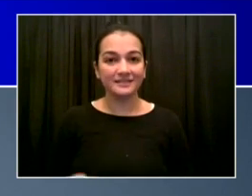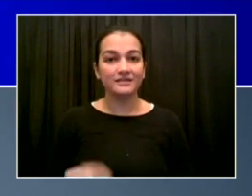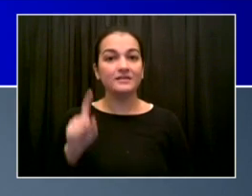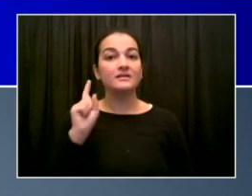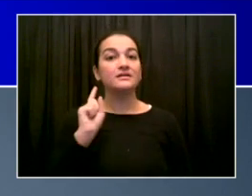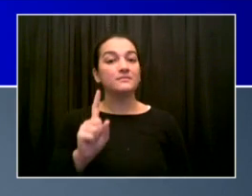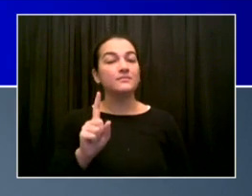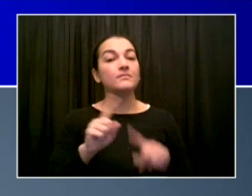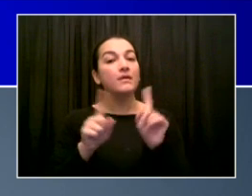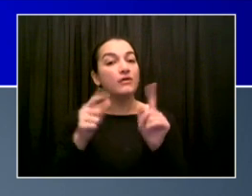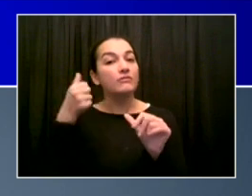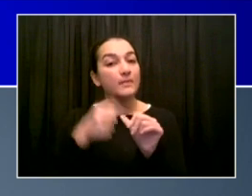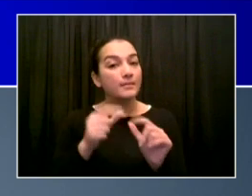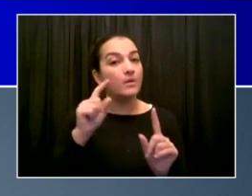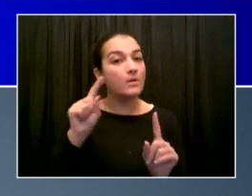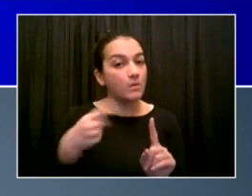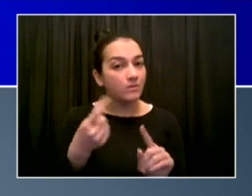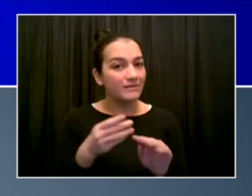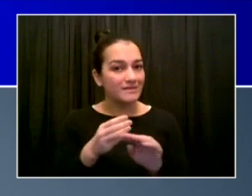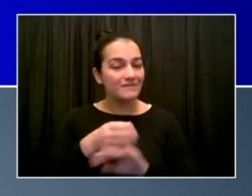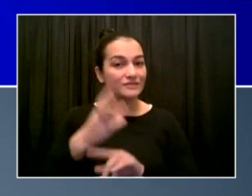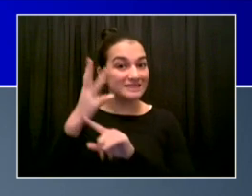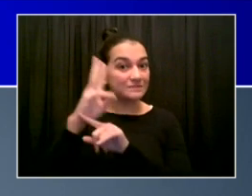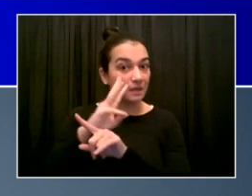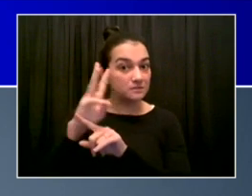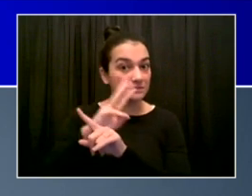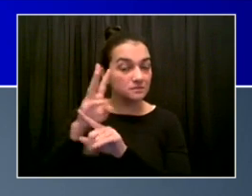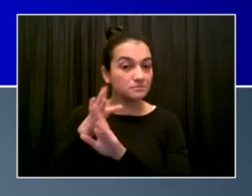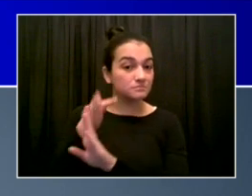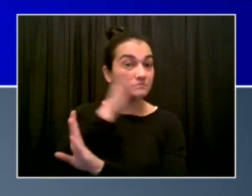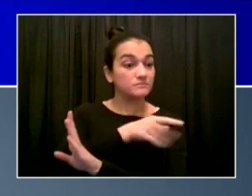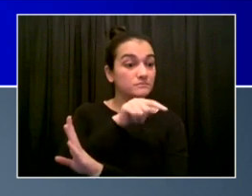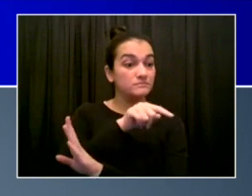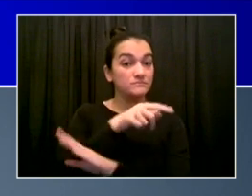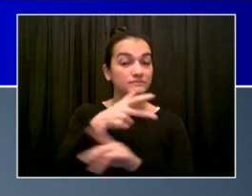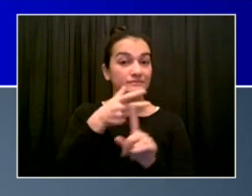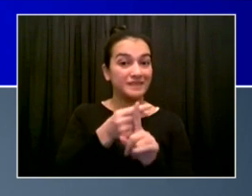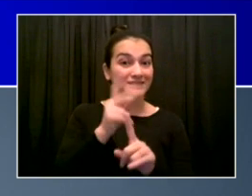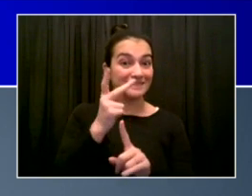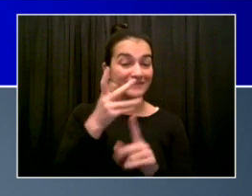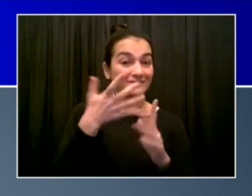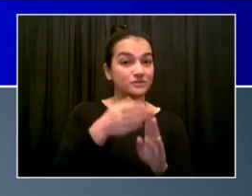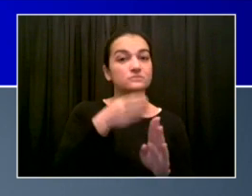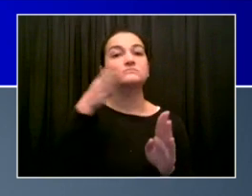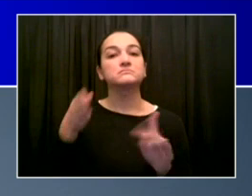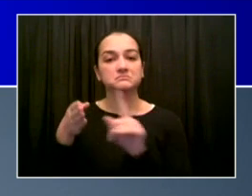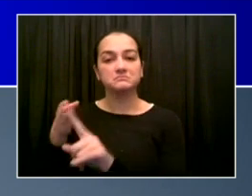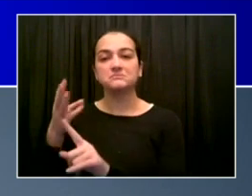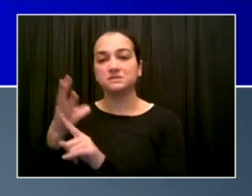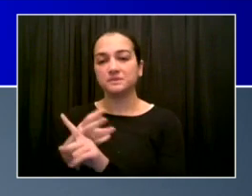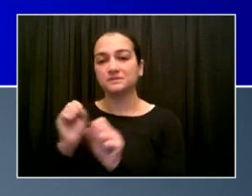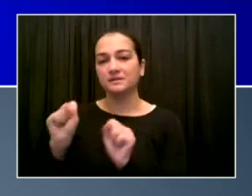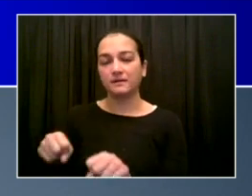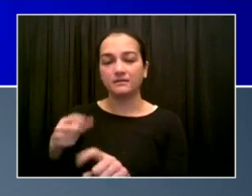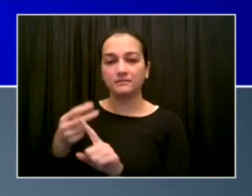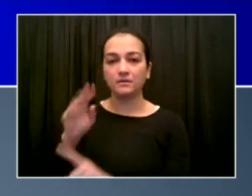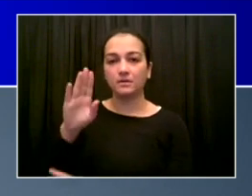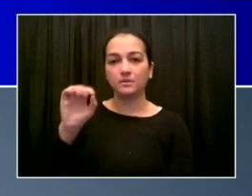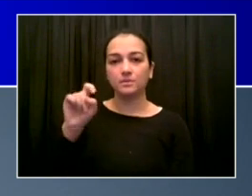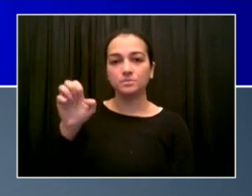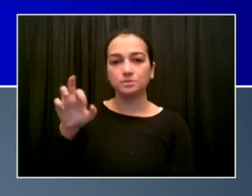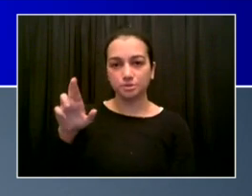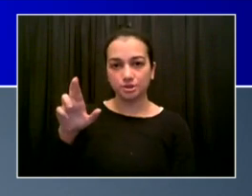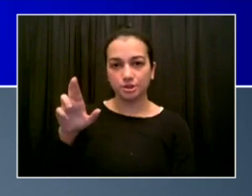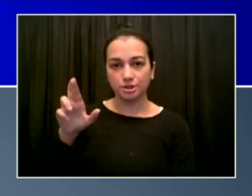Listen, we spread the word. We expanded eligibility last Monday. What an impact it's had. Now, suddenly,